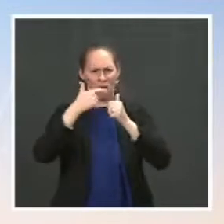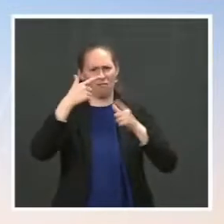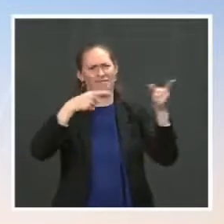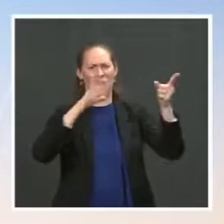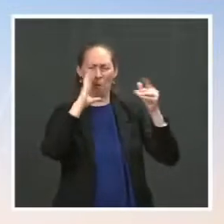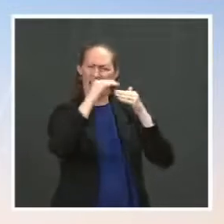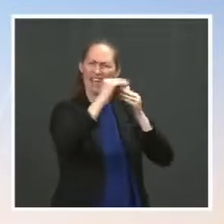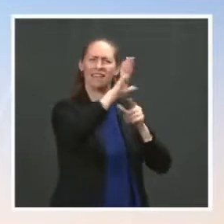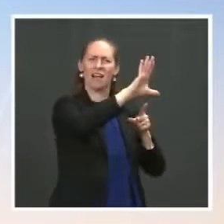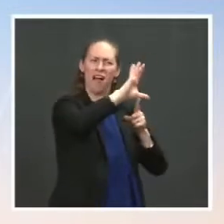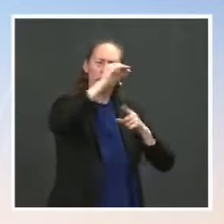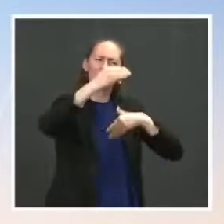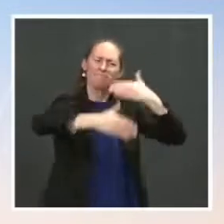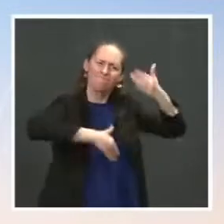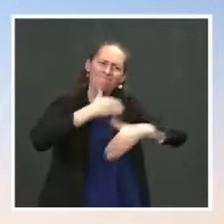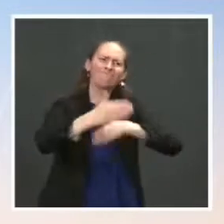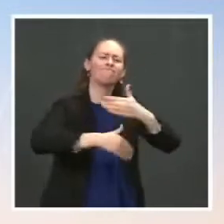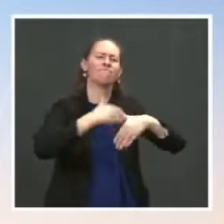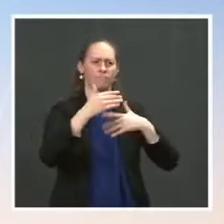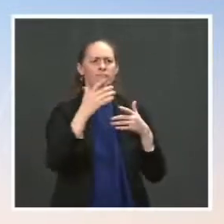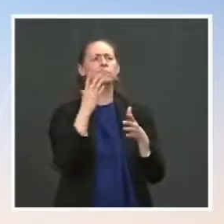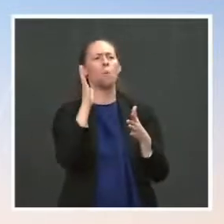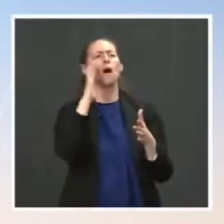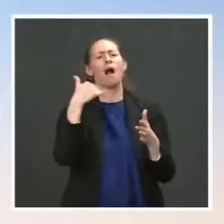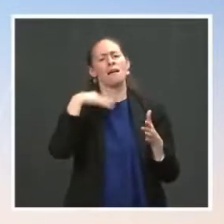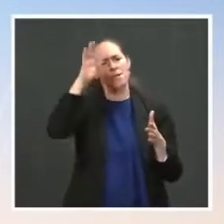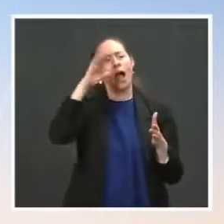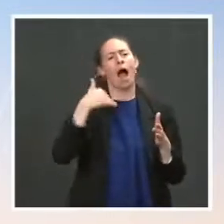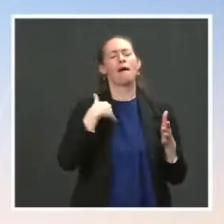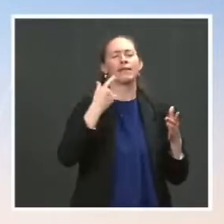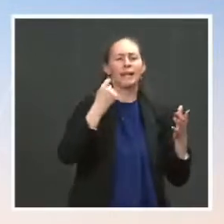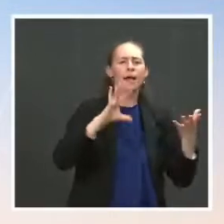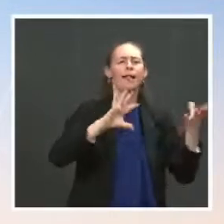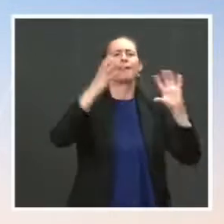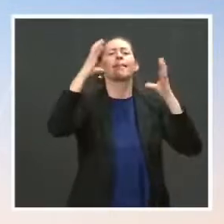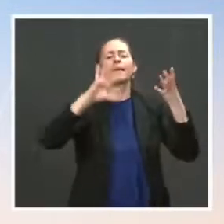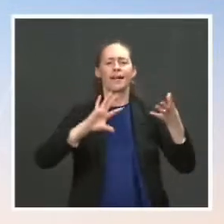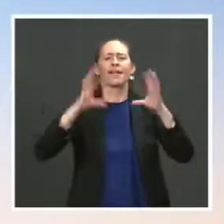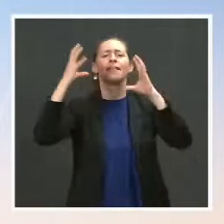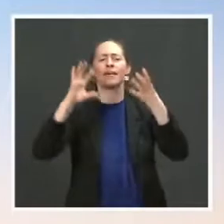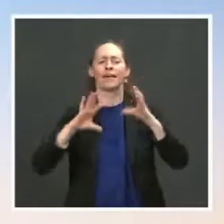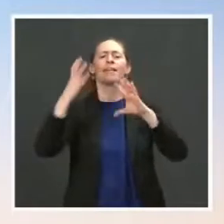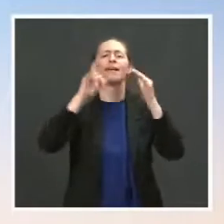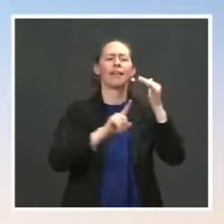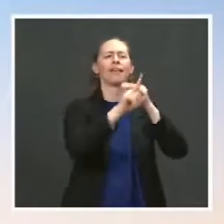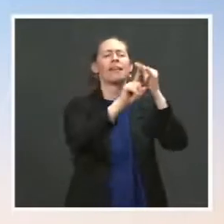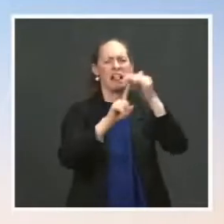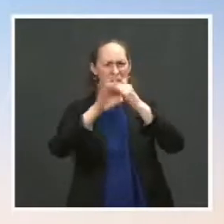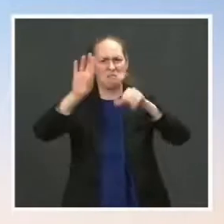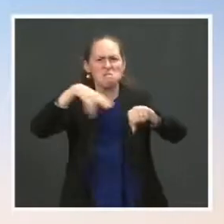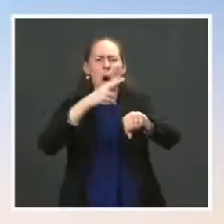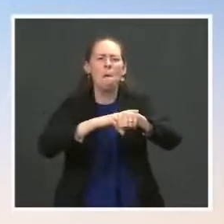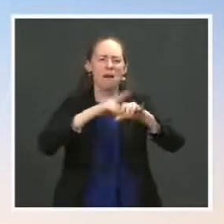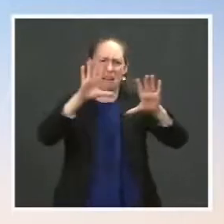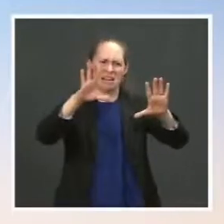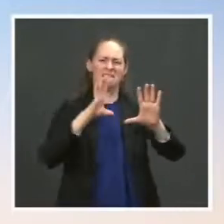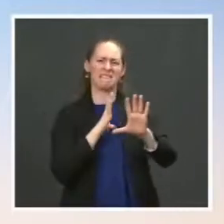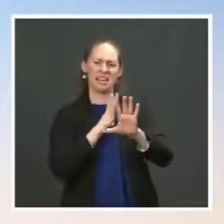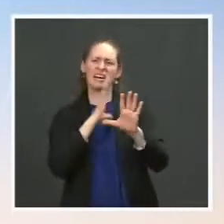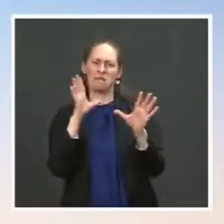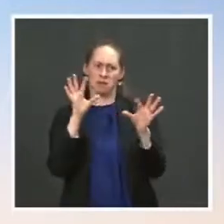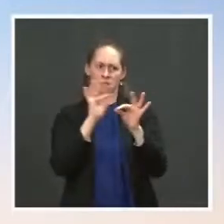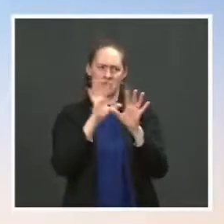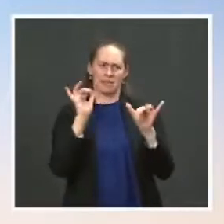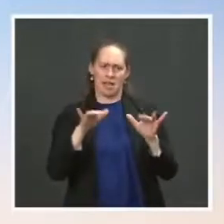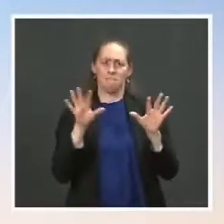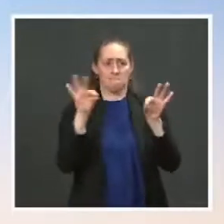there to be up and down their production. We, of course, as you all know, because we've been talking about it, they have taken steps and